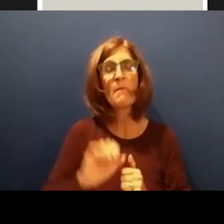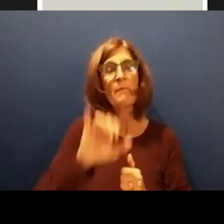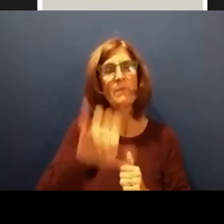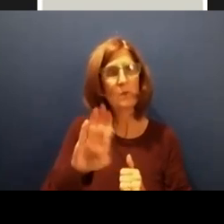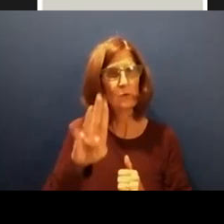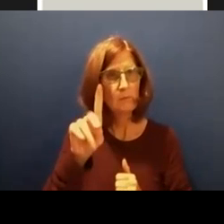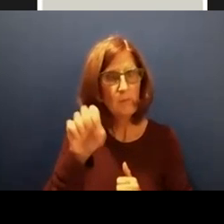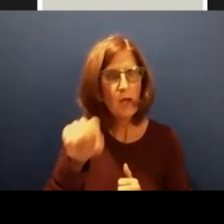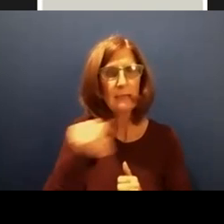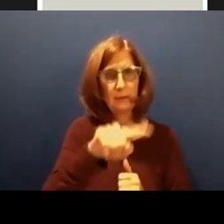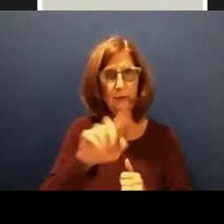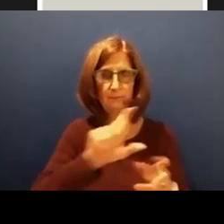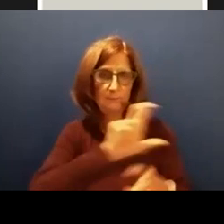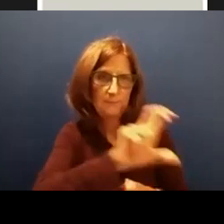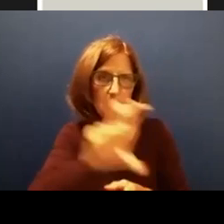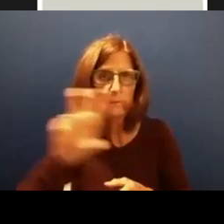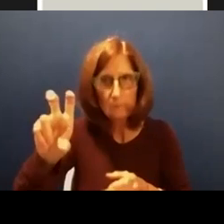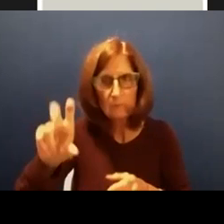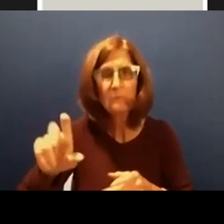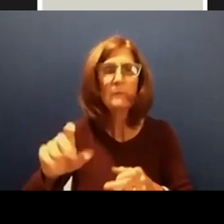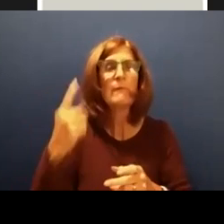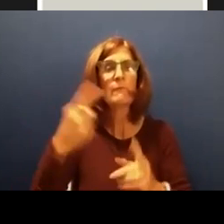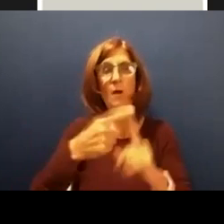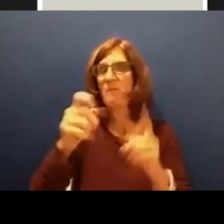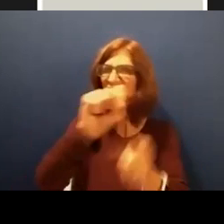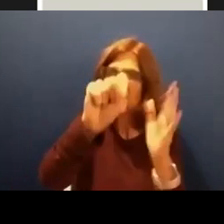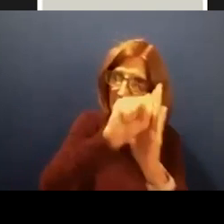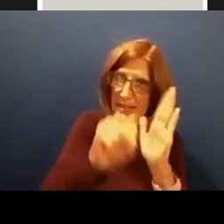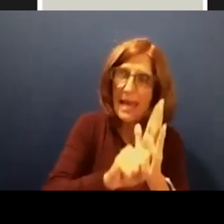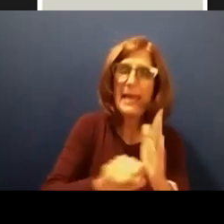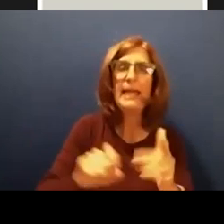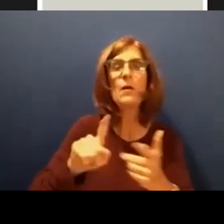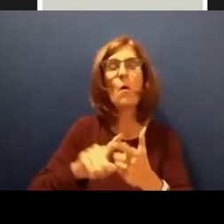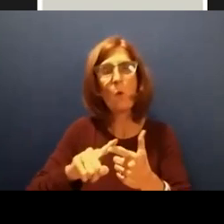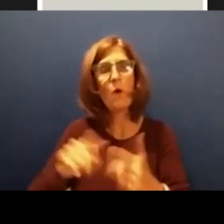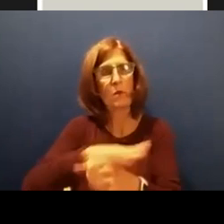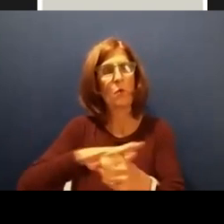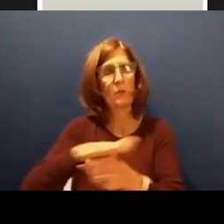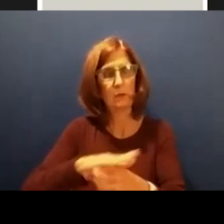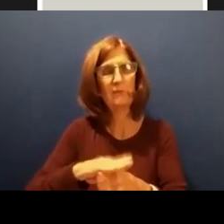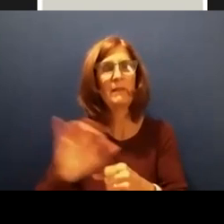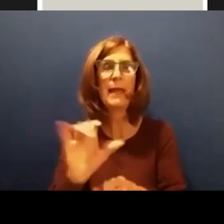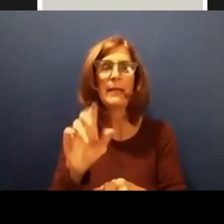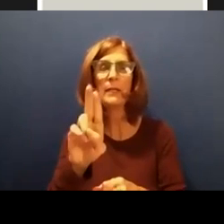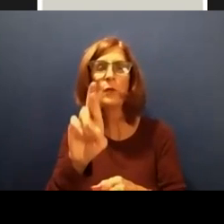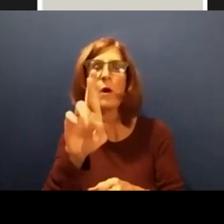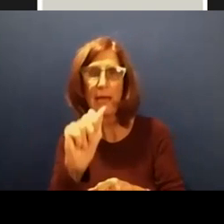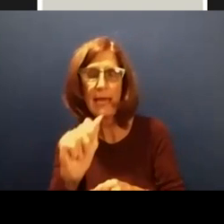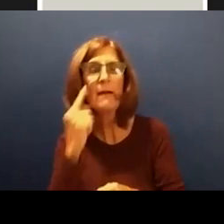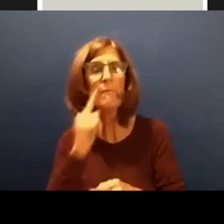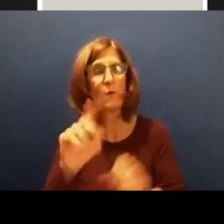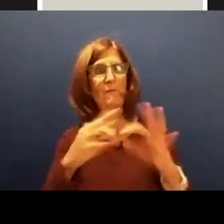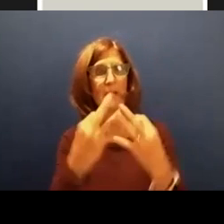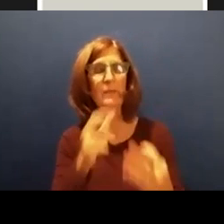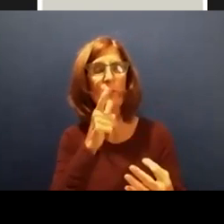debt obligations issued by state or local government agencies such as the URA for multifamily affordable rental housing. The